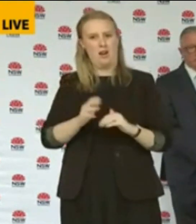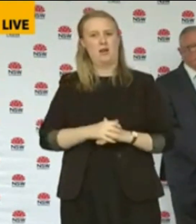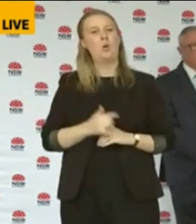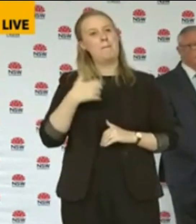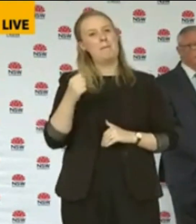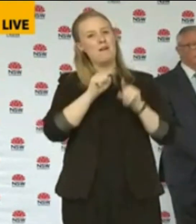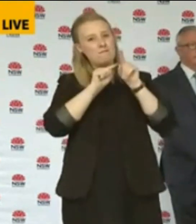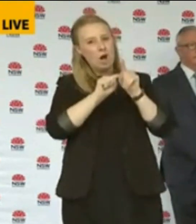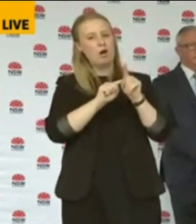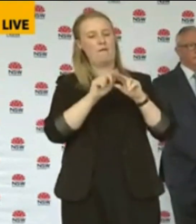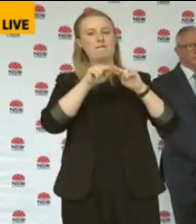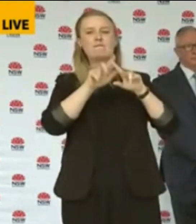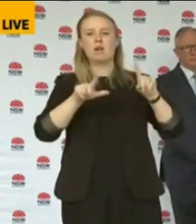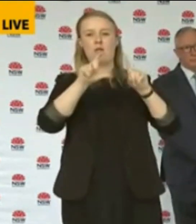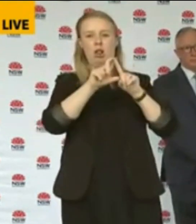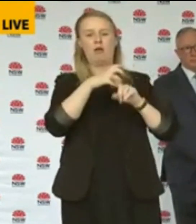federal government.